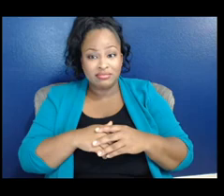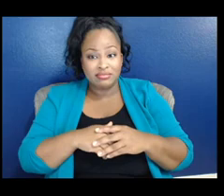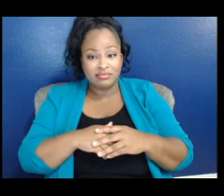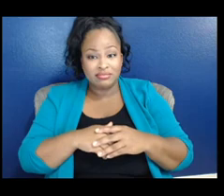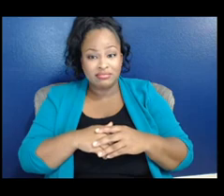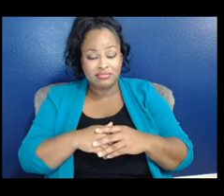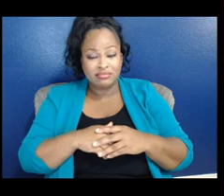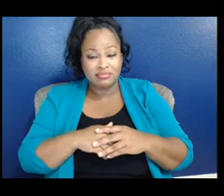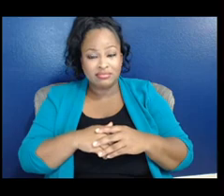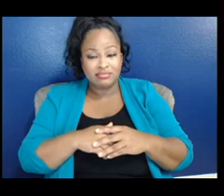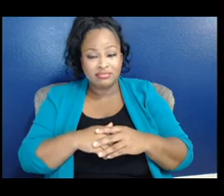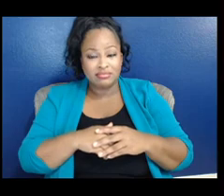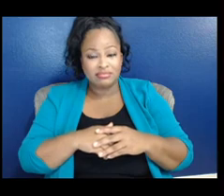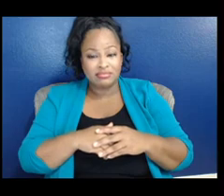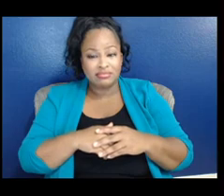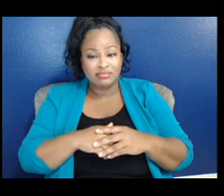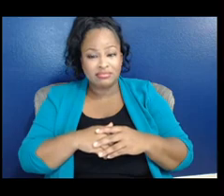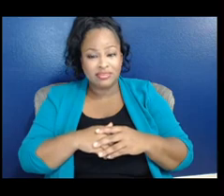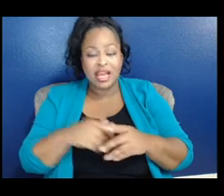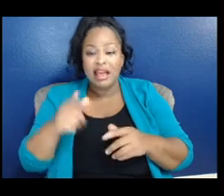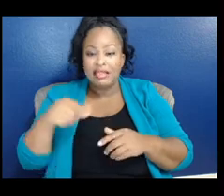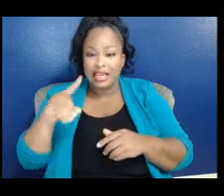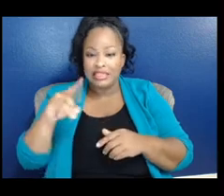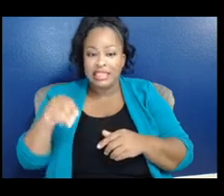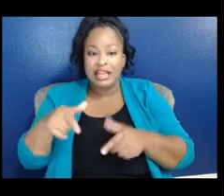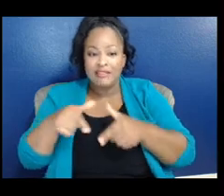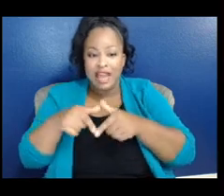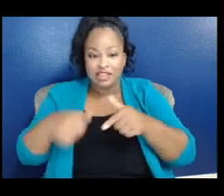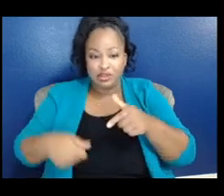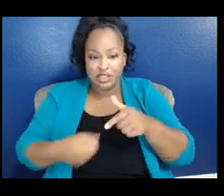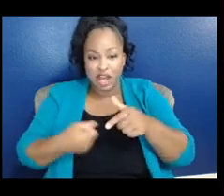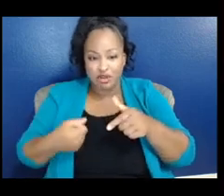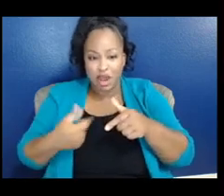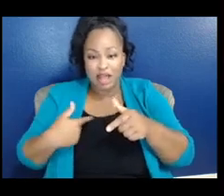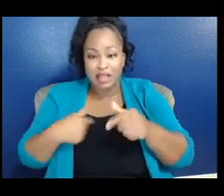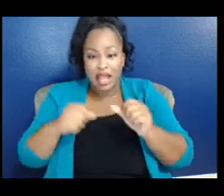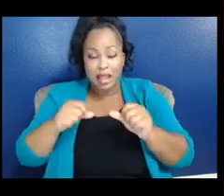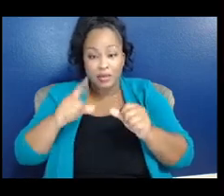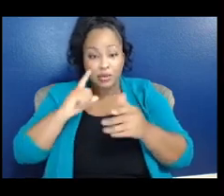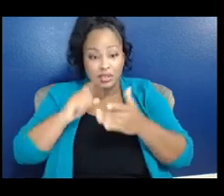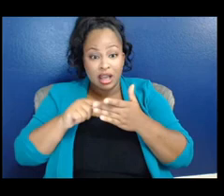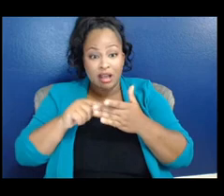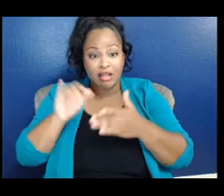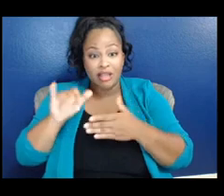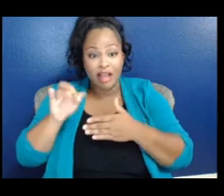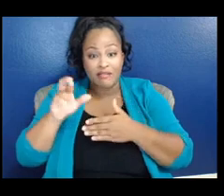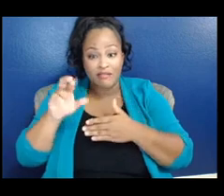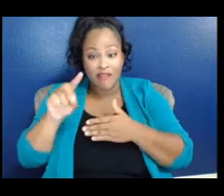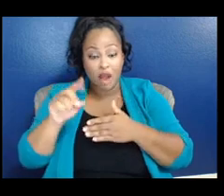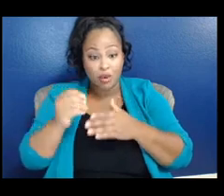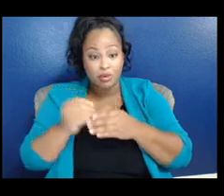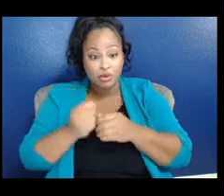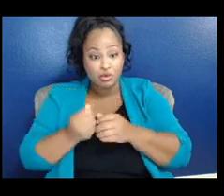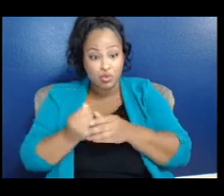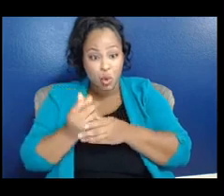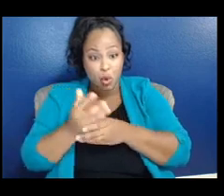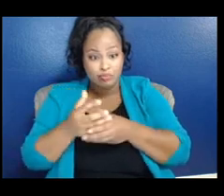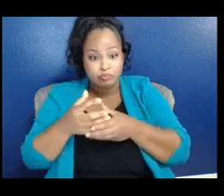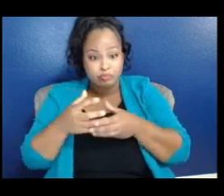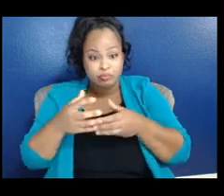They did a vaginal sonogram and were able to tell that the fibroid was growing, and I was prescribed